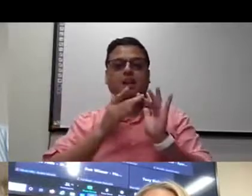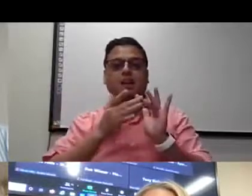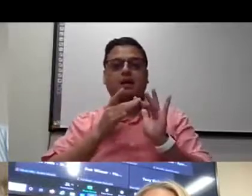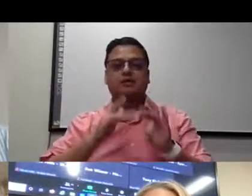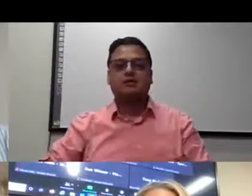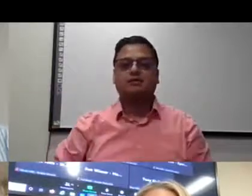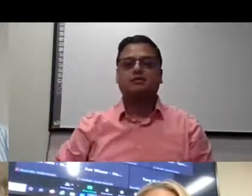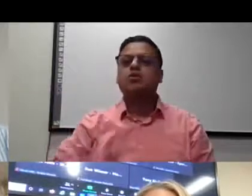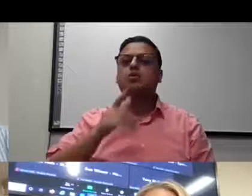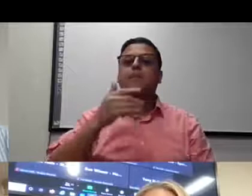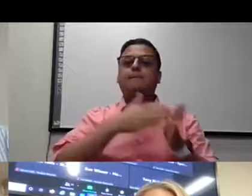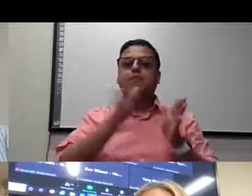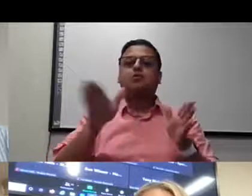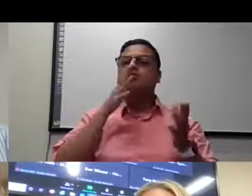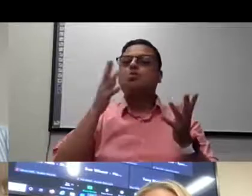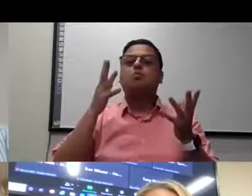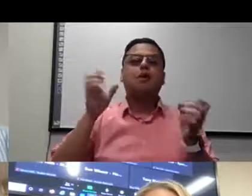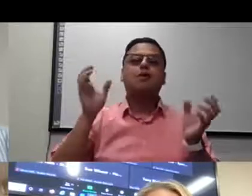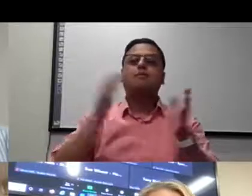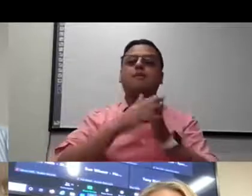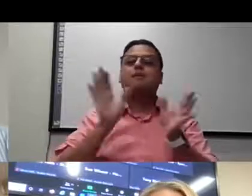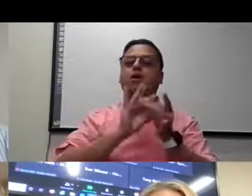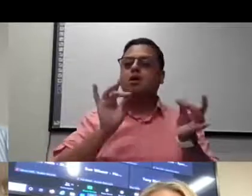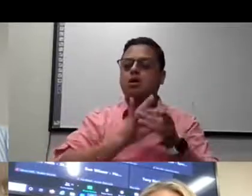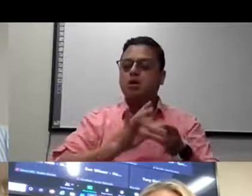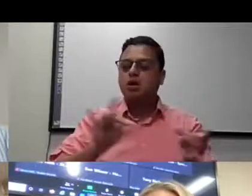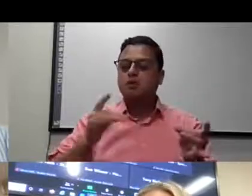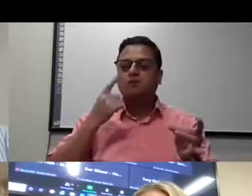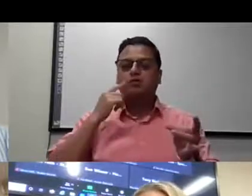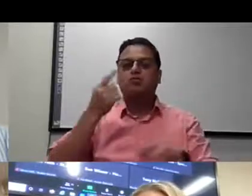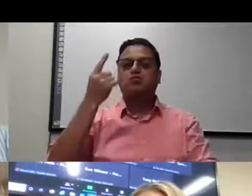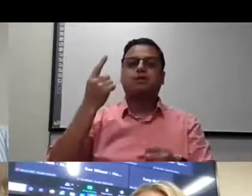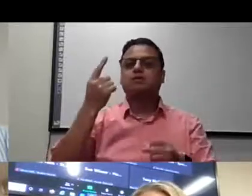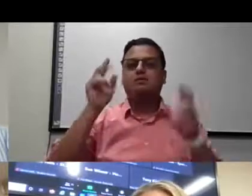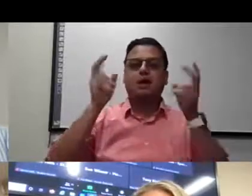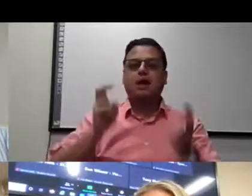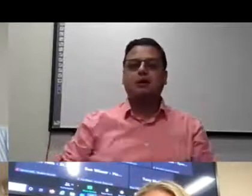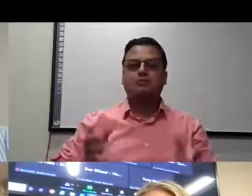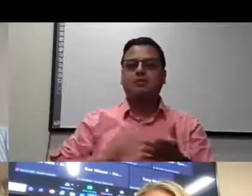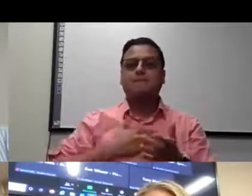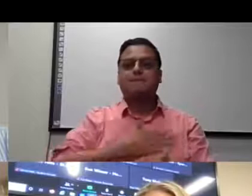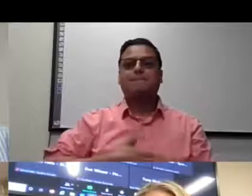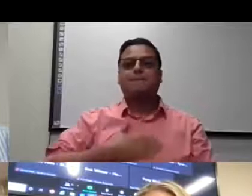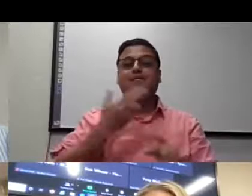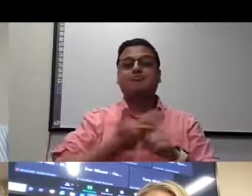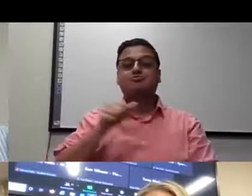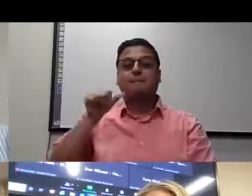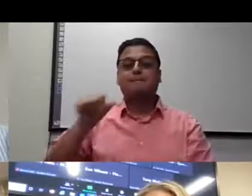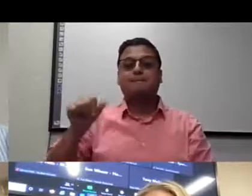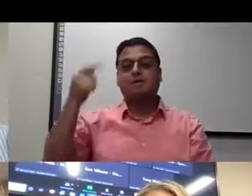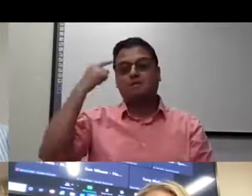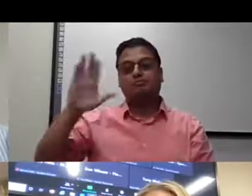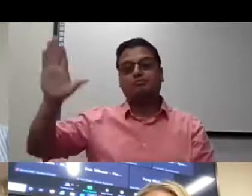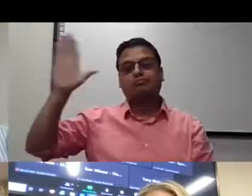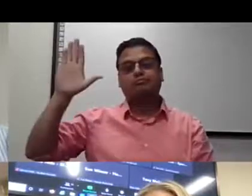there's any members of the public that would like to make public comment on one of the proposed consent agenda items, please use the raise your hand functionality within